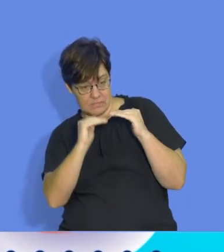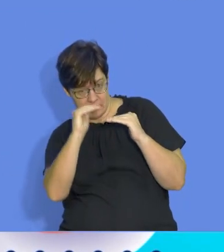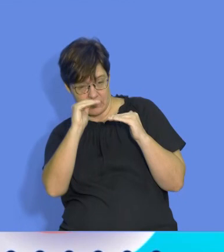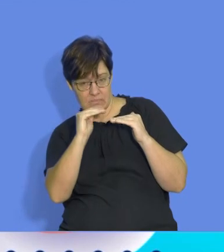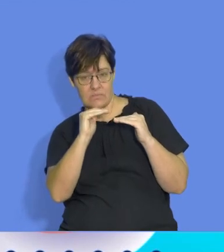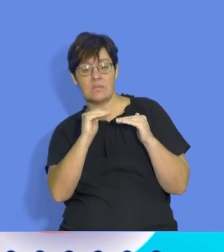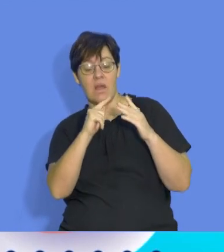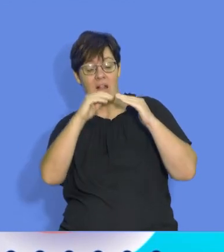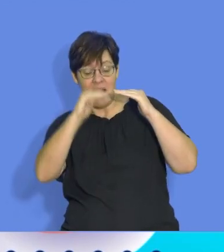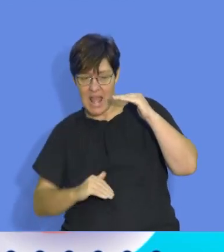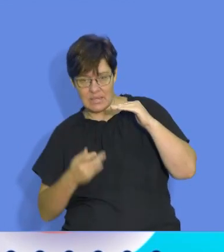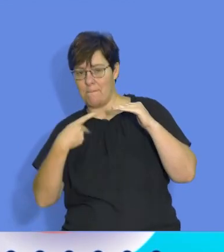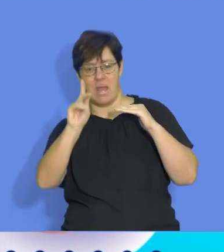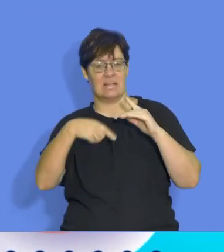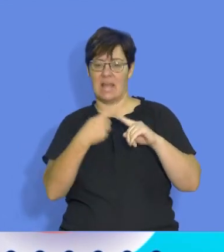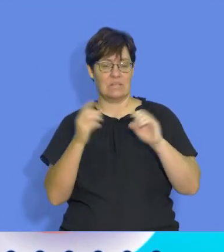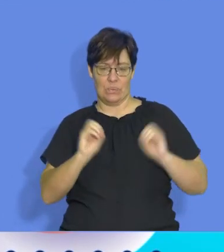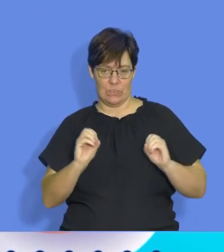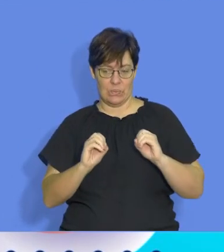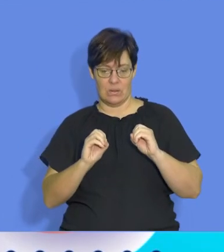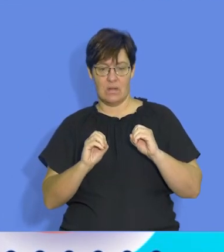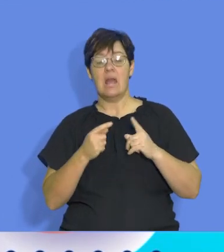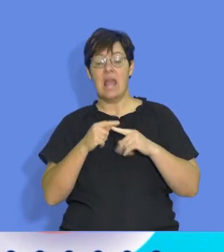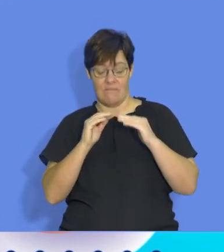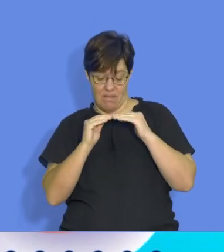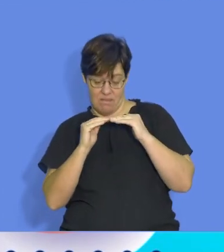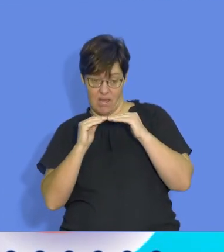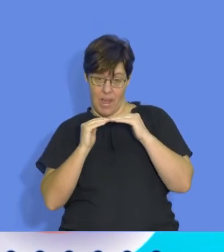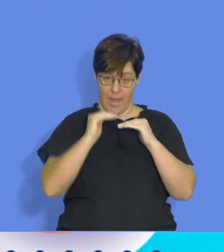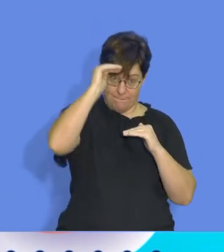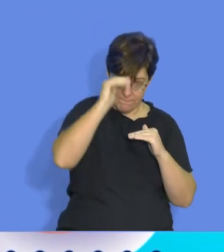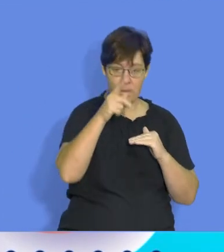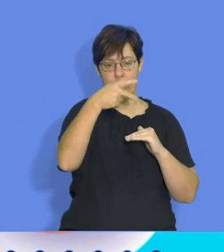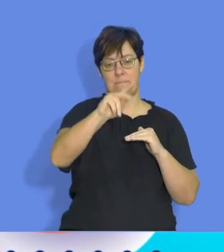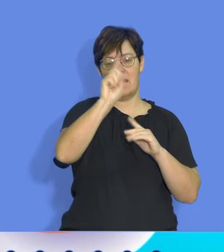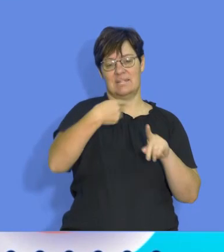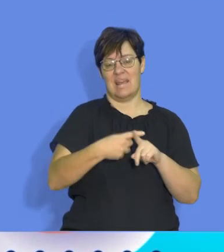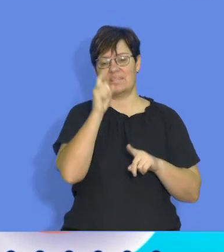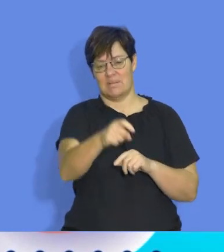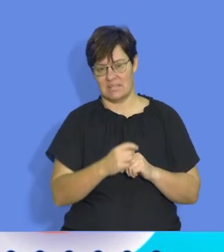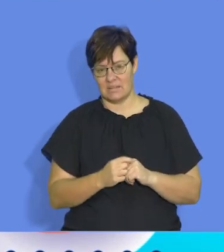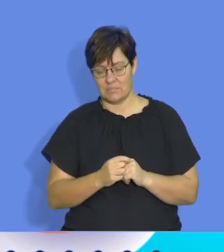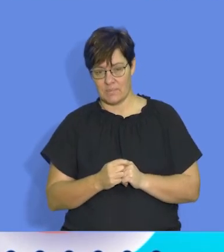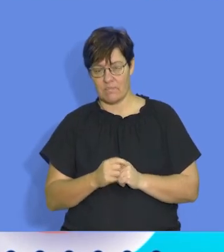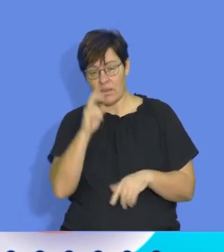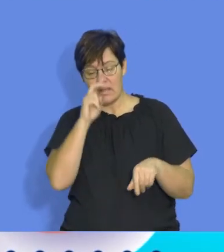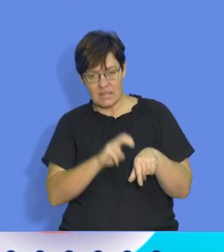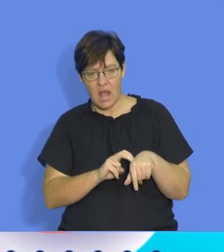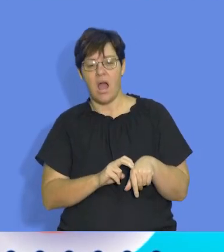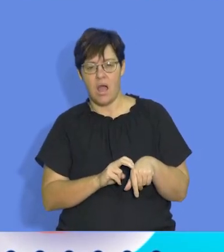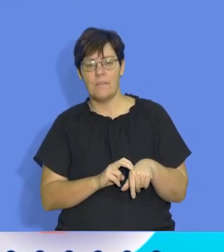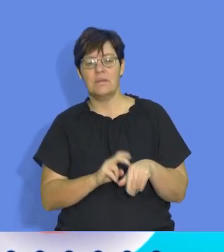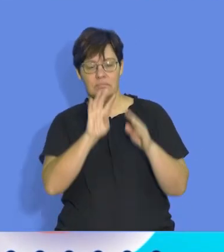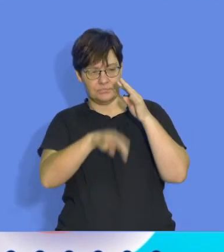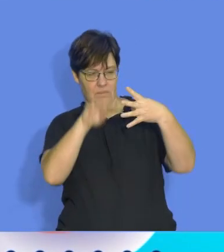level, for which is the minimum amount before you start paying the taxes. You will see, if you need that figure, you actually go into the tax